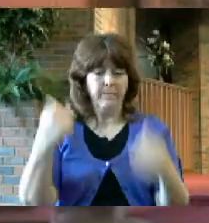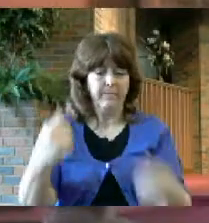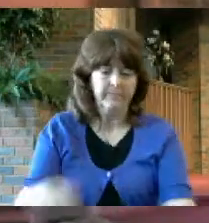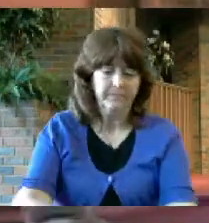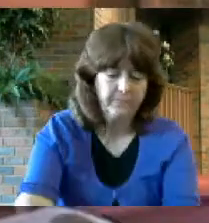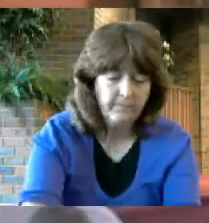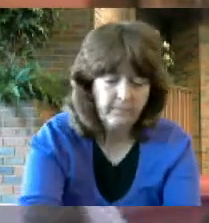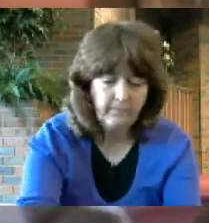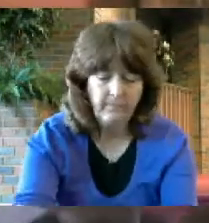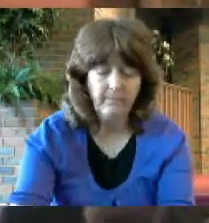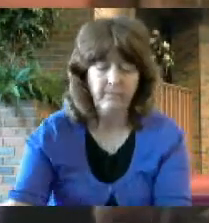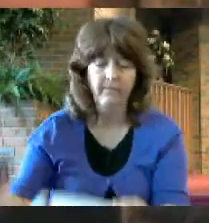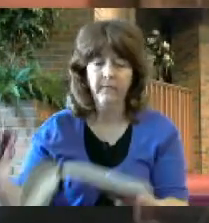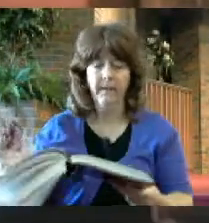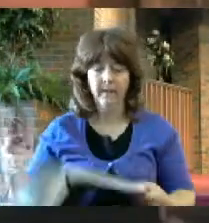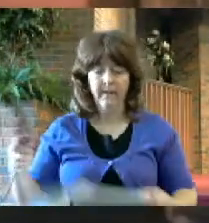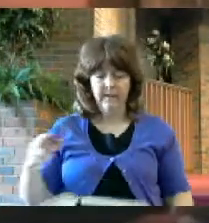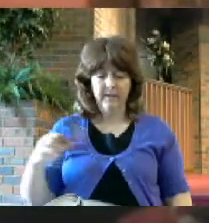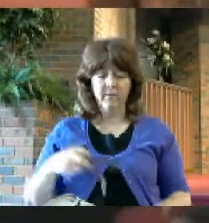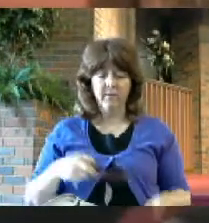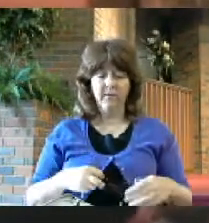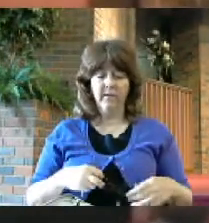Jesus is calling.